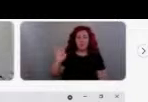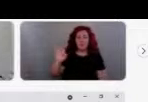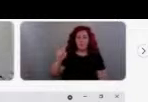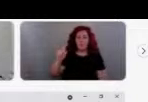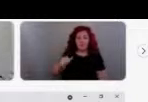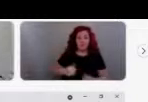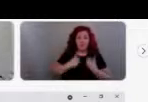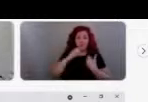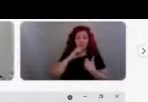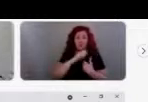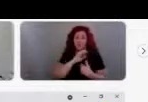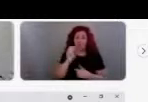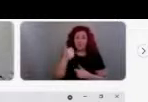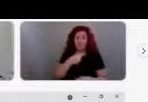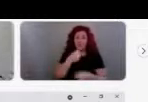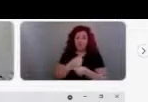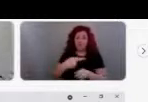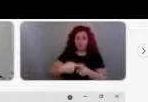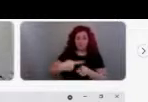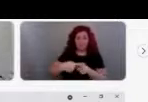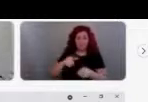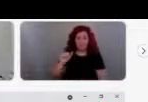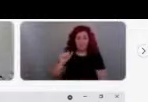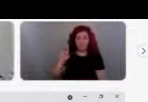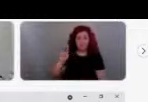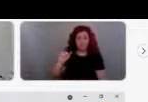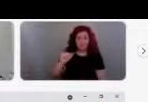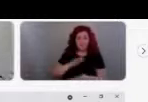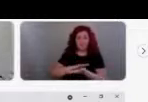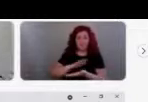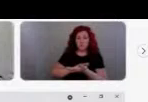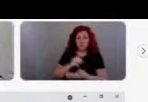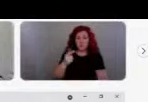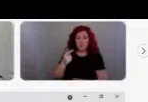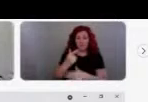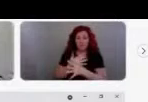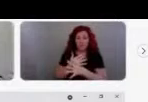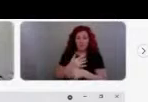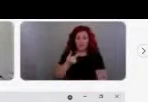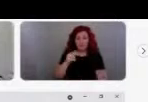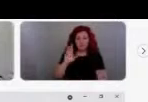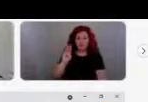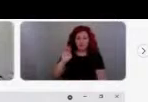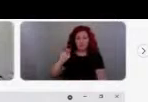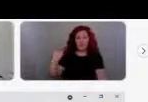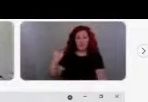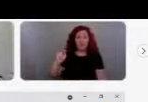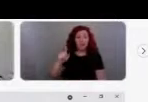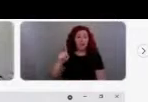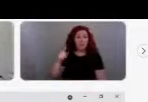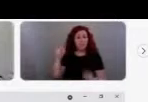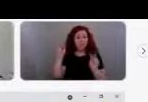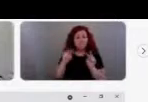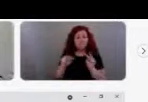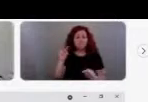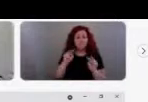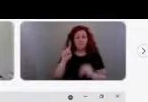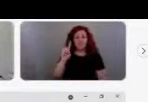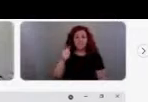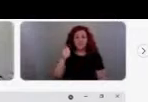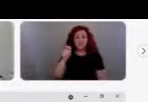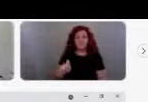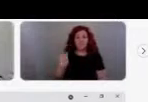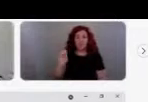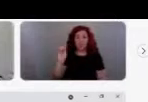chandler for 10 years near alma school in germain i've been looking at your 10.0 legislative district map and i would like to